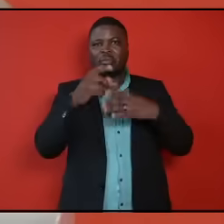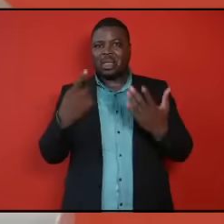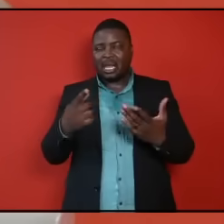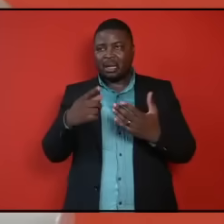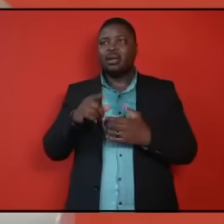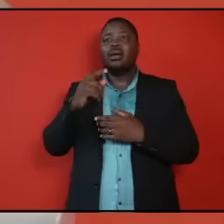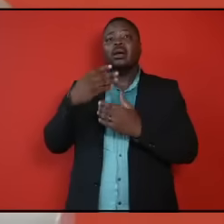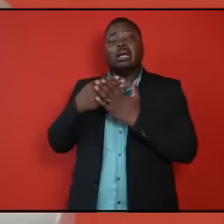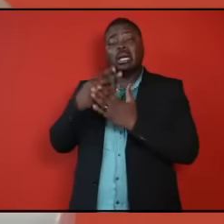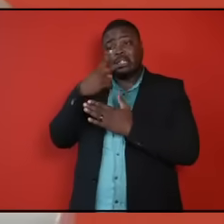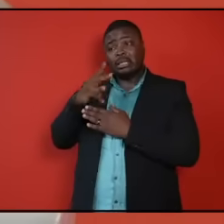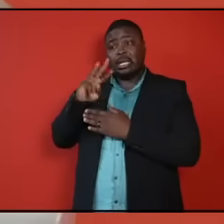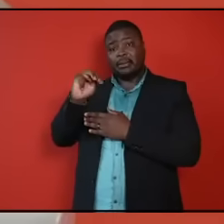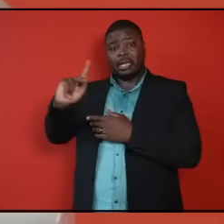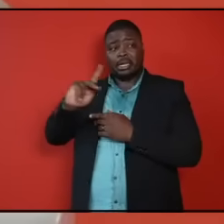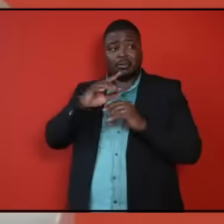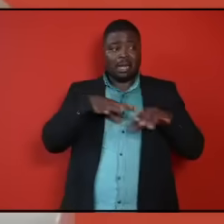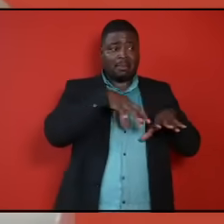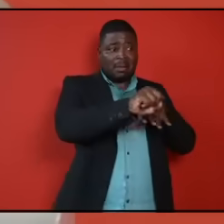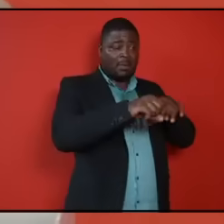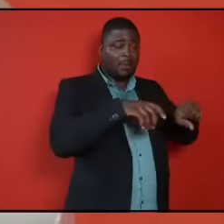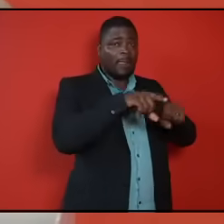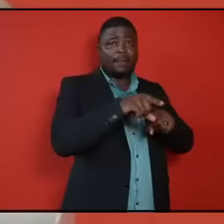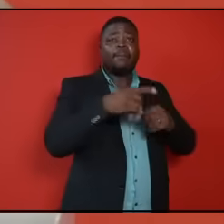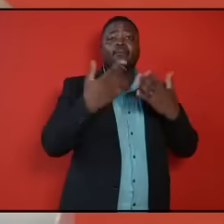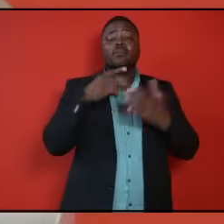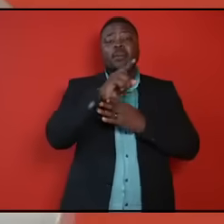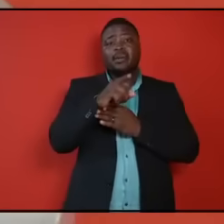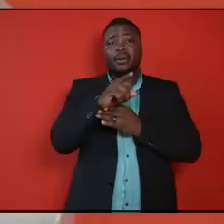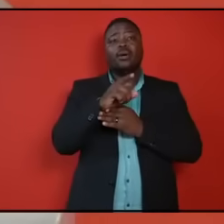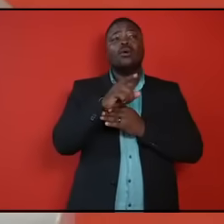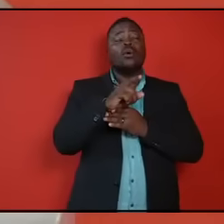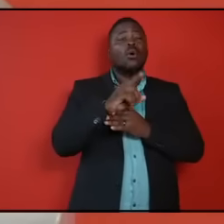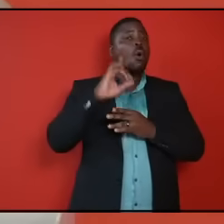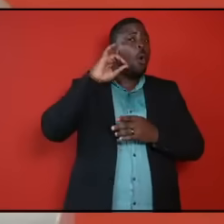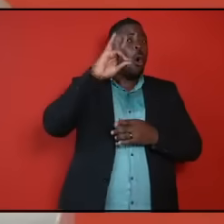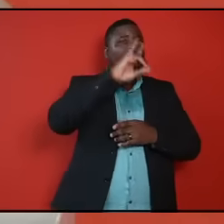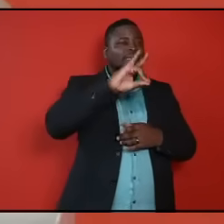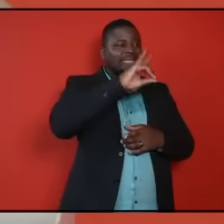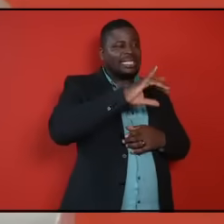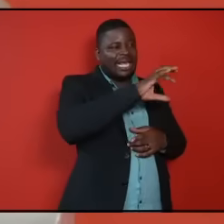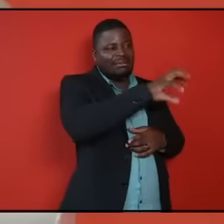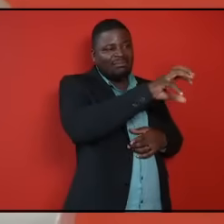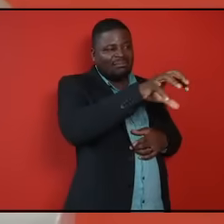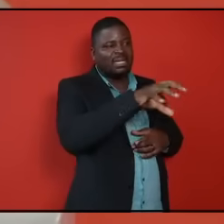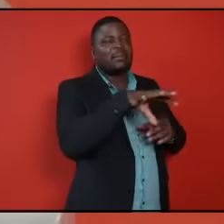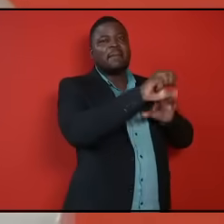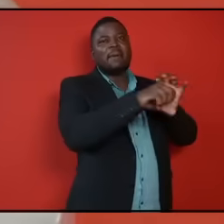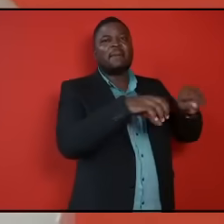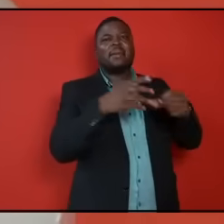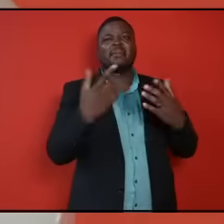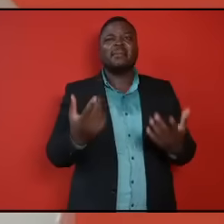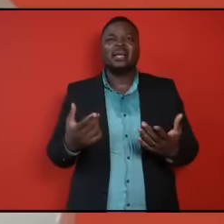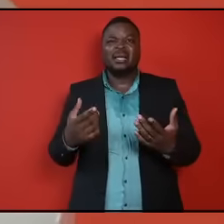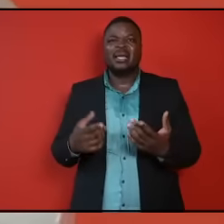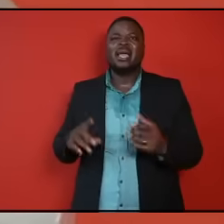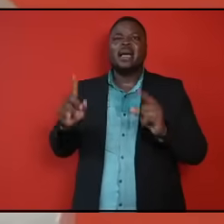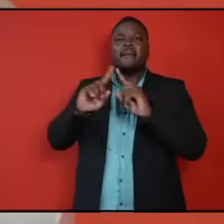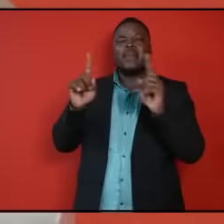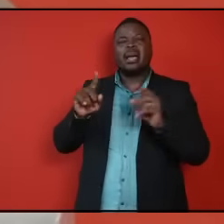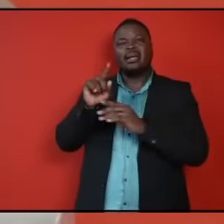IFP dominant areas. But everywhere else where they went for by-elections, I don't know where you get this thing